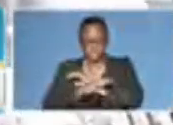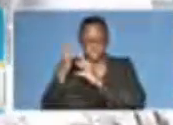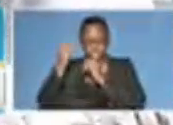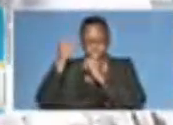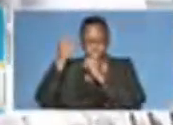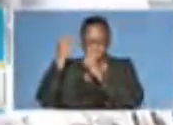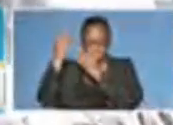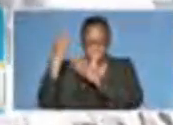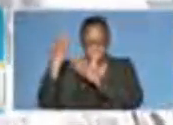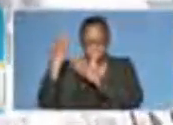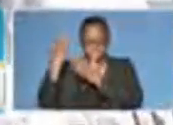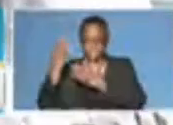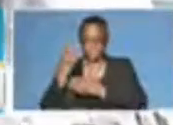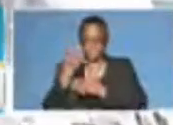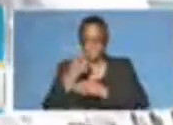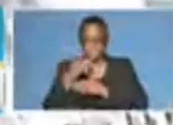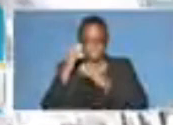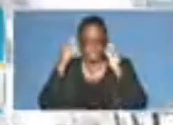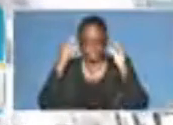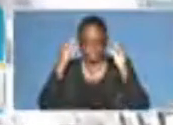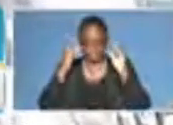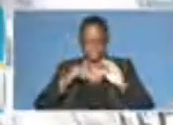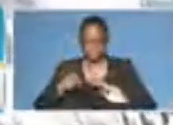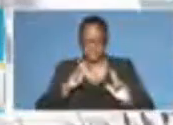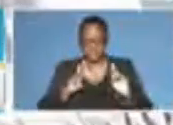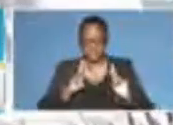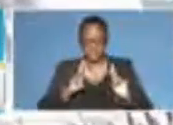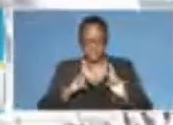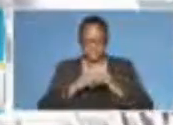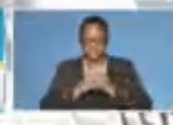as many as possible. For the Bahamas Tonight, I'm Corville Pyfrom.